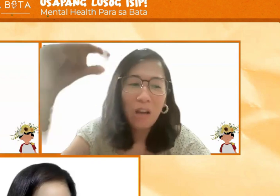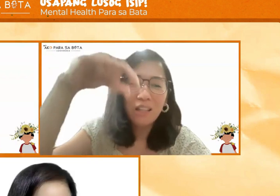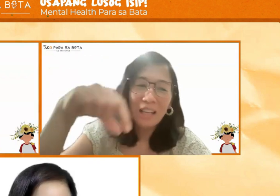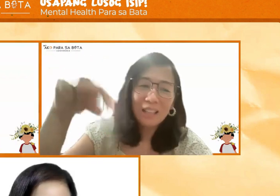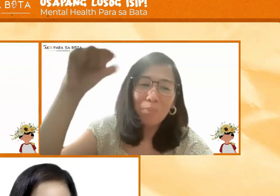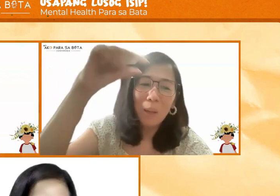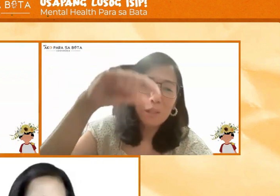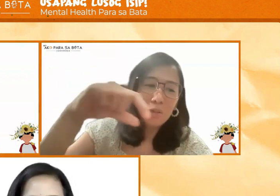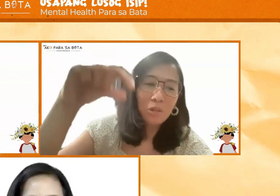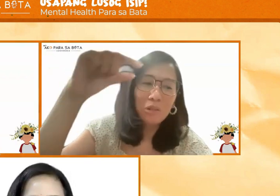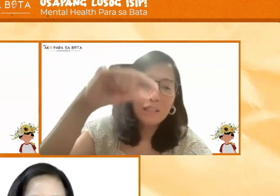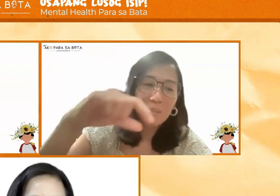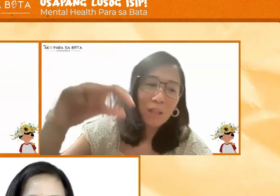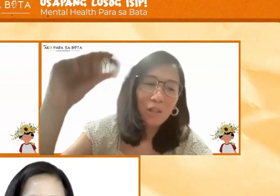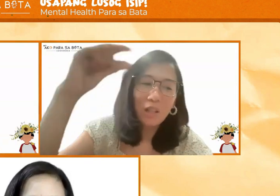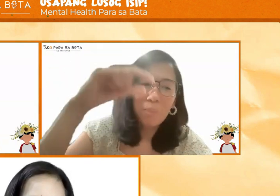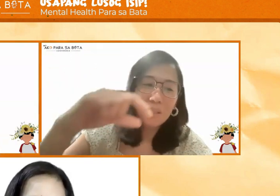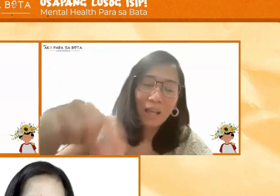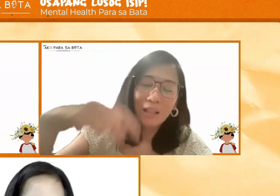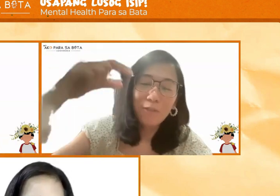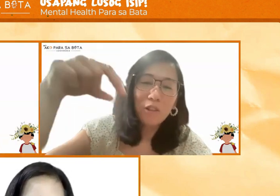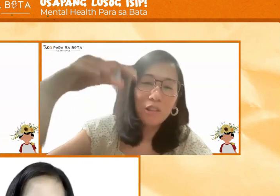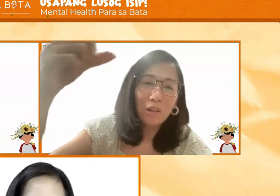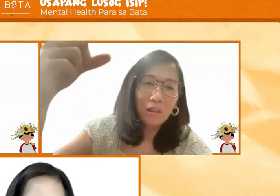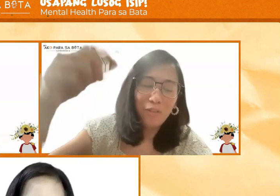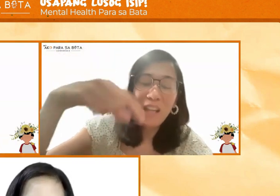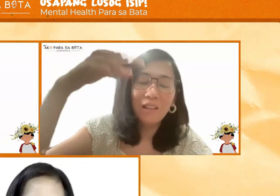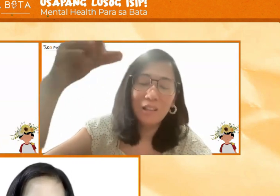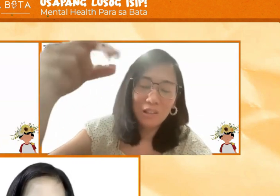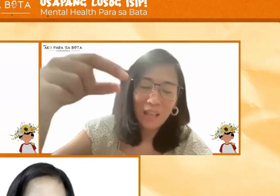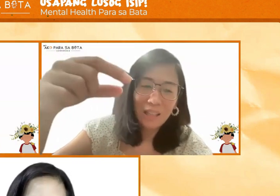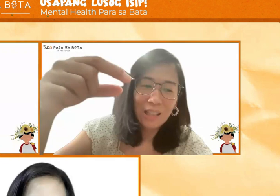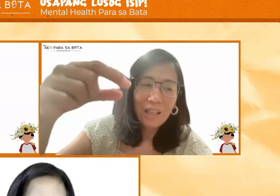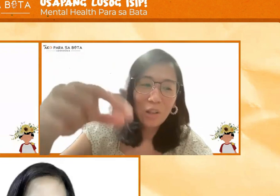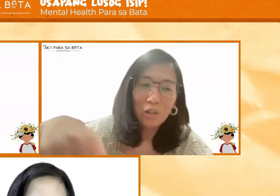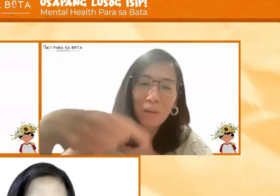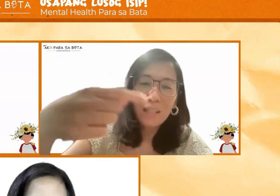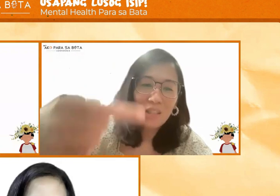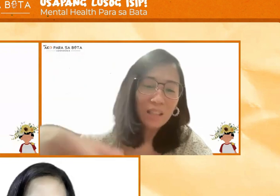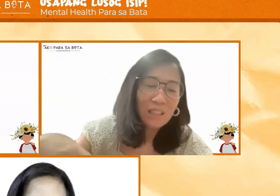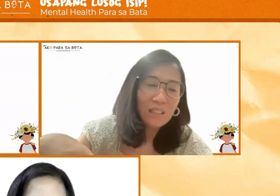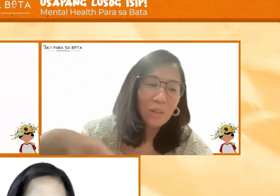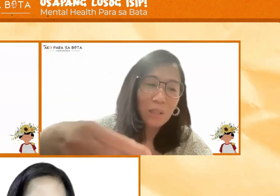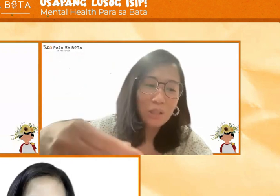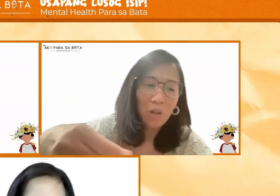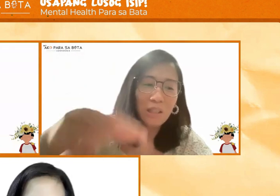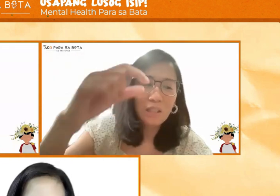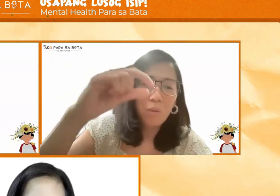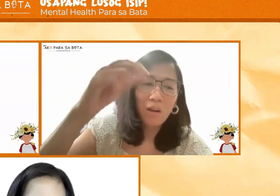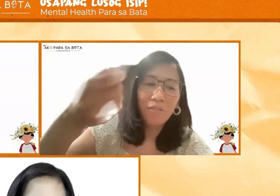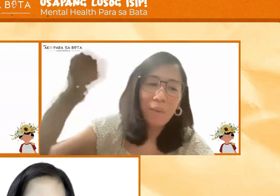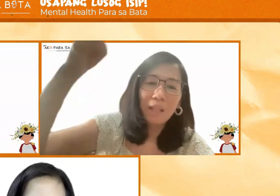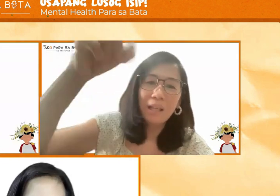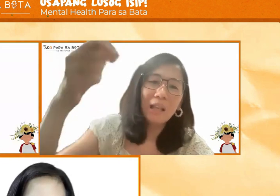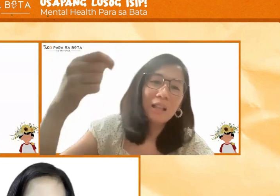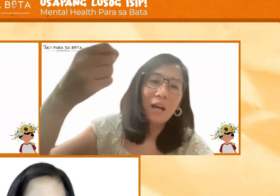then throughout the day, sometimes you don't notice it, but your cup is getting filled already. No, yung mga strategies that was taught, it's a